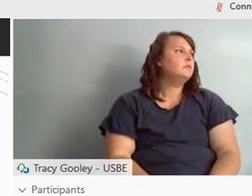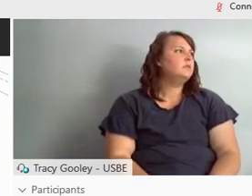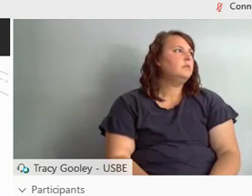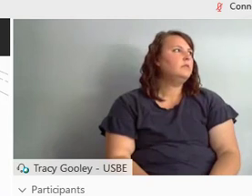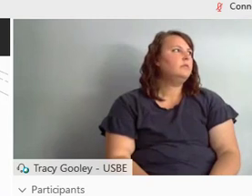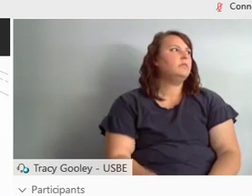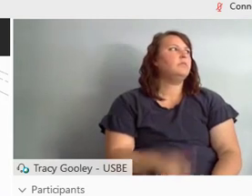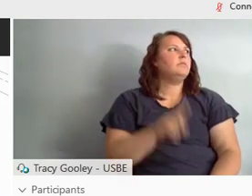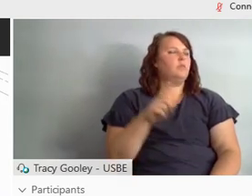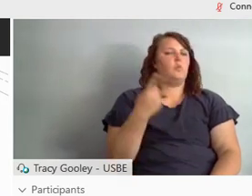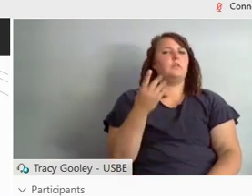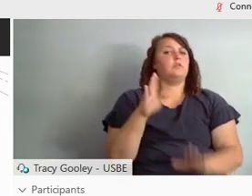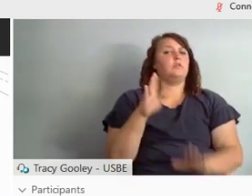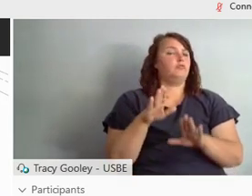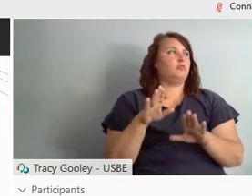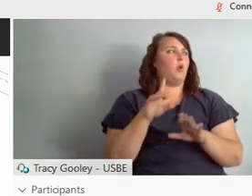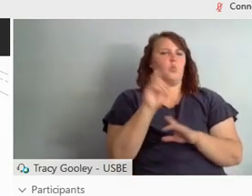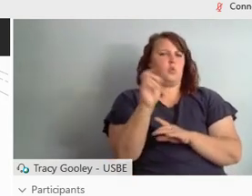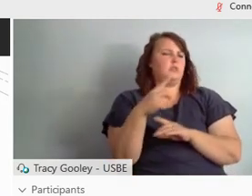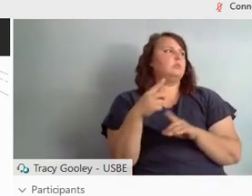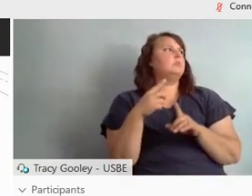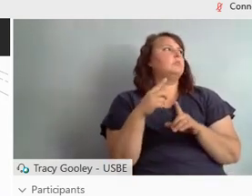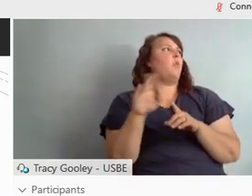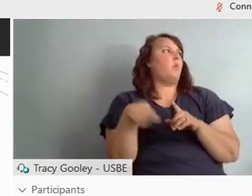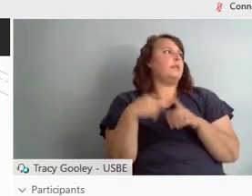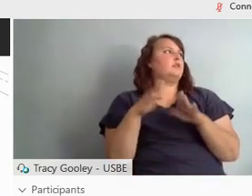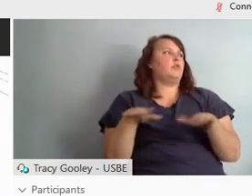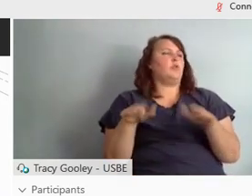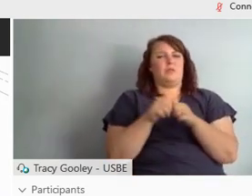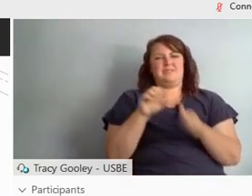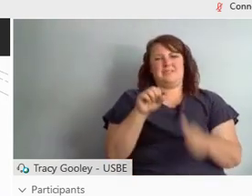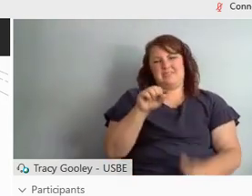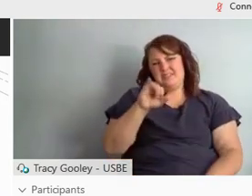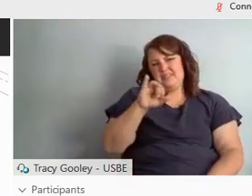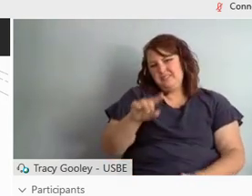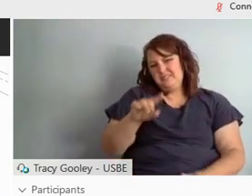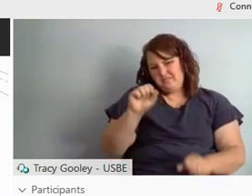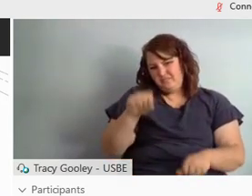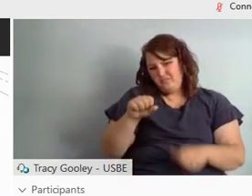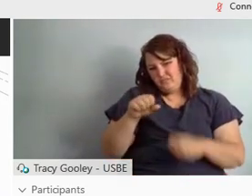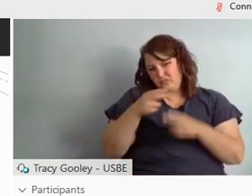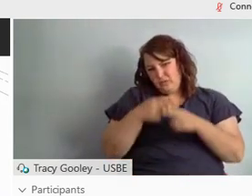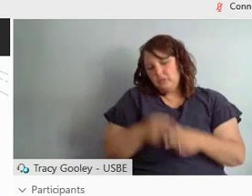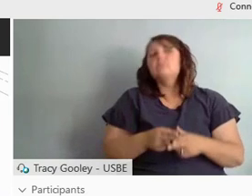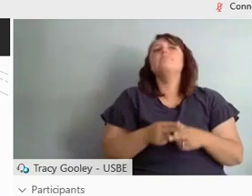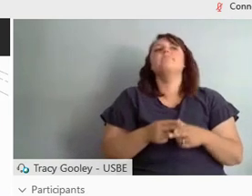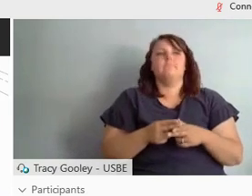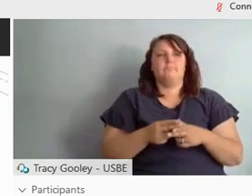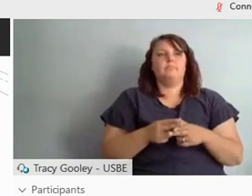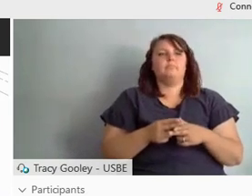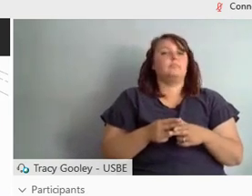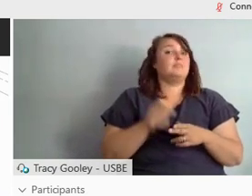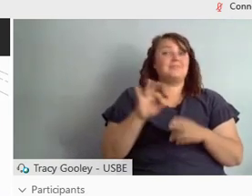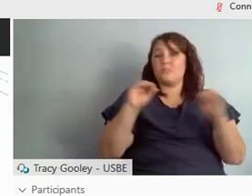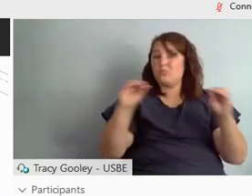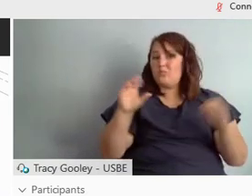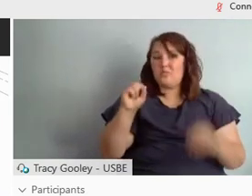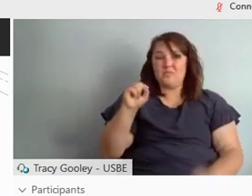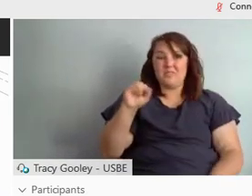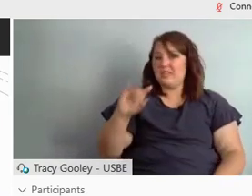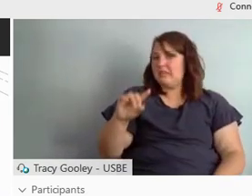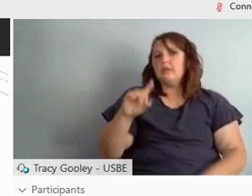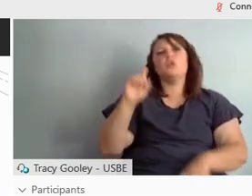Only the children with SSIDs are able to be rostered. If you do not have an SSID for a